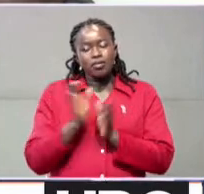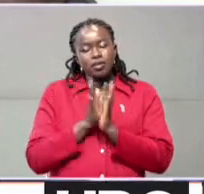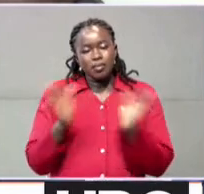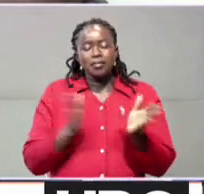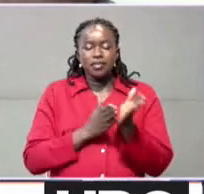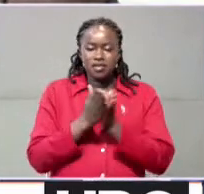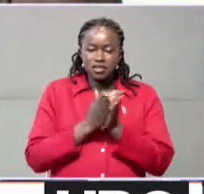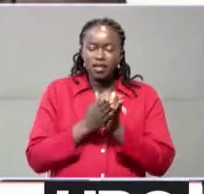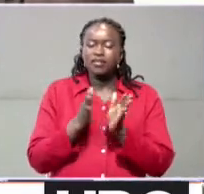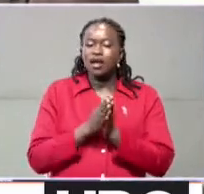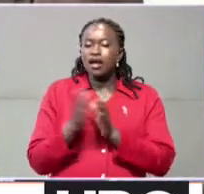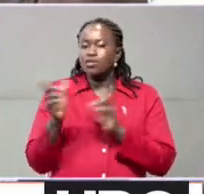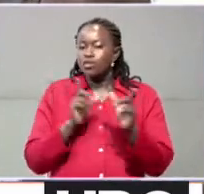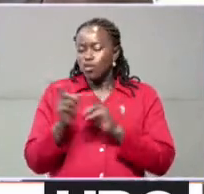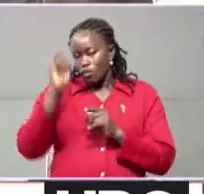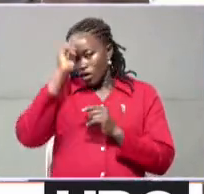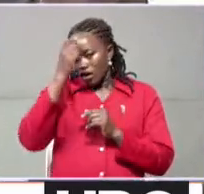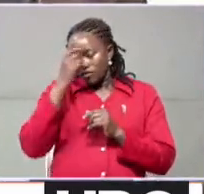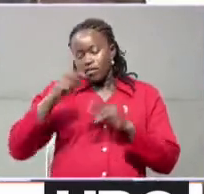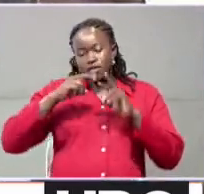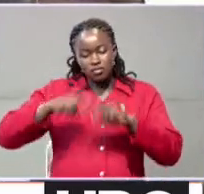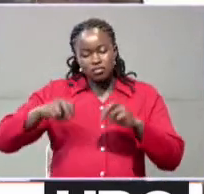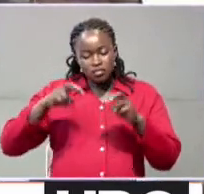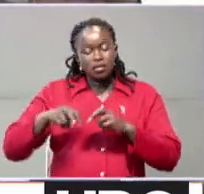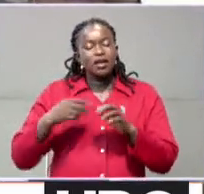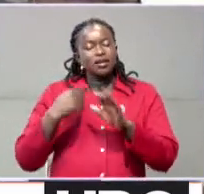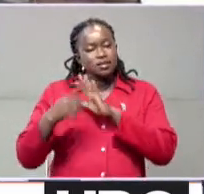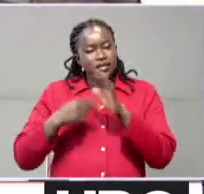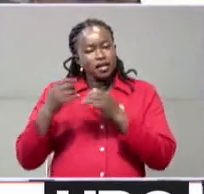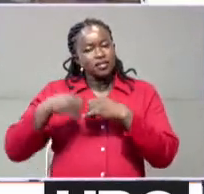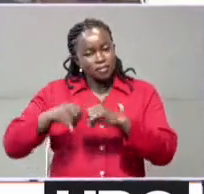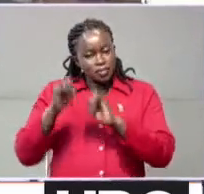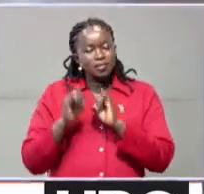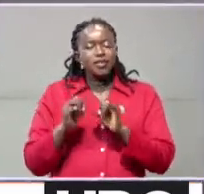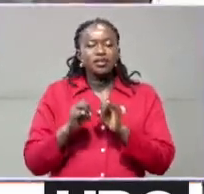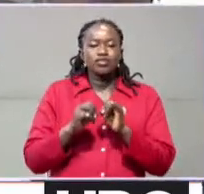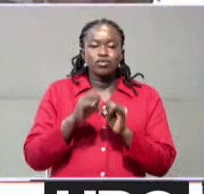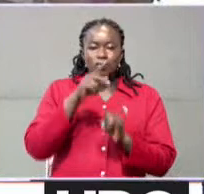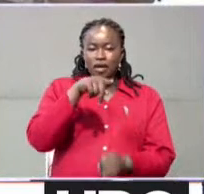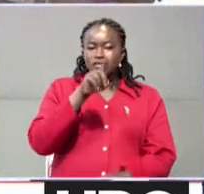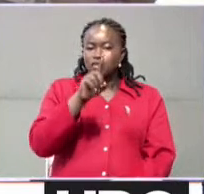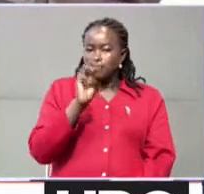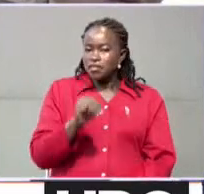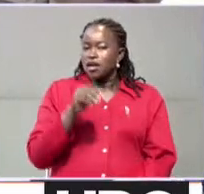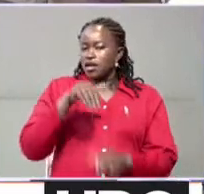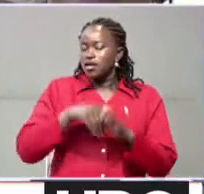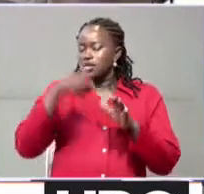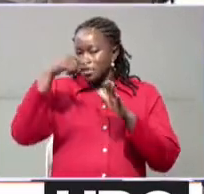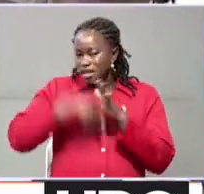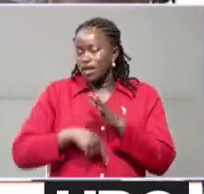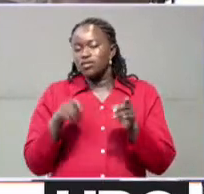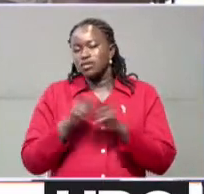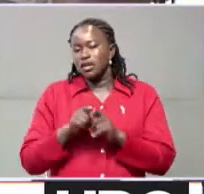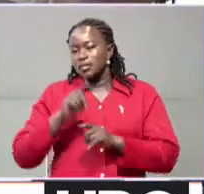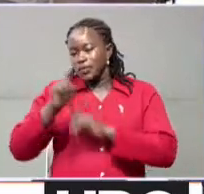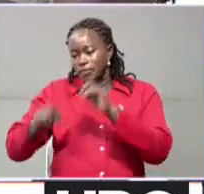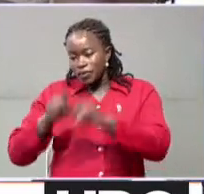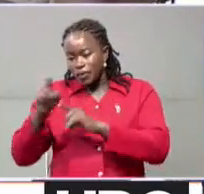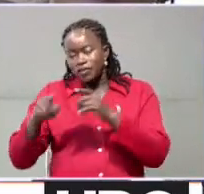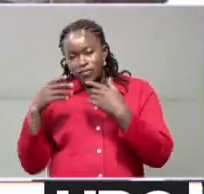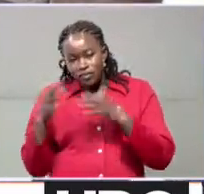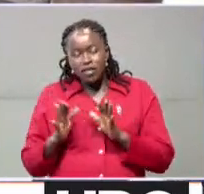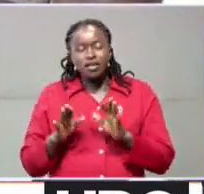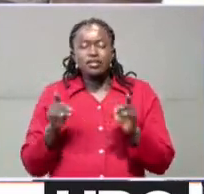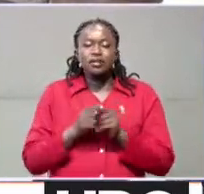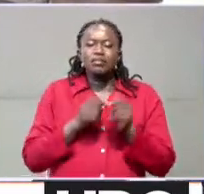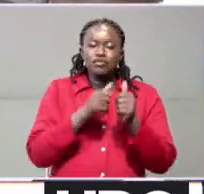government examined the status of the implementation of the model in detail made inquiries and in accordance to